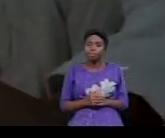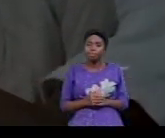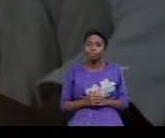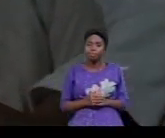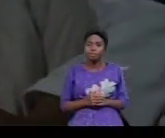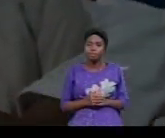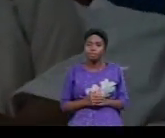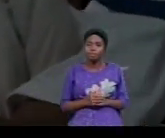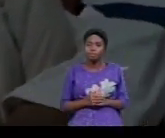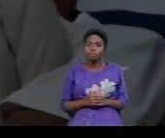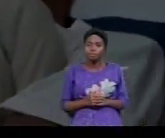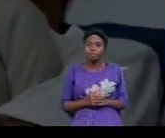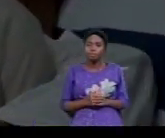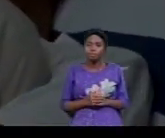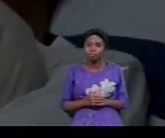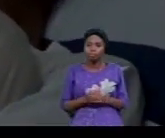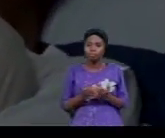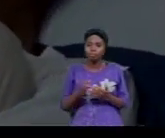Richard.